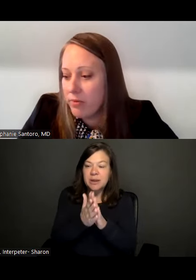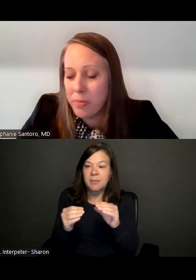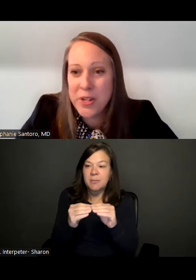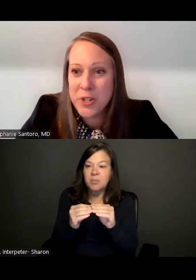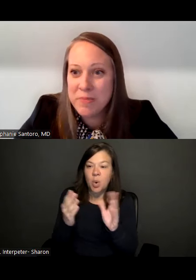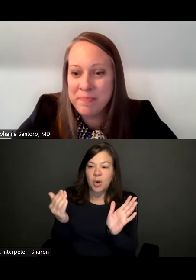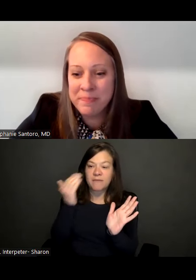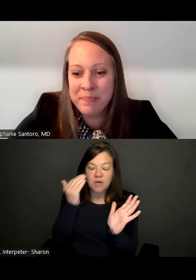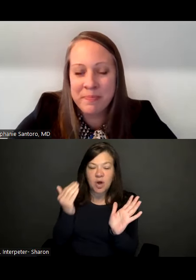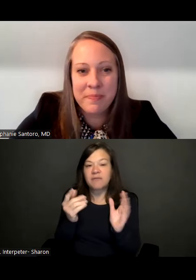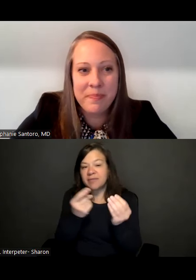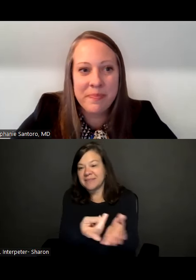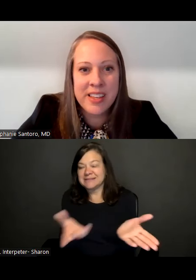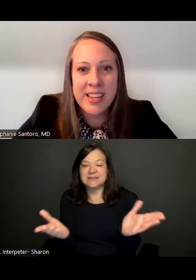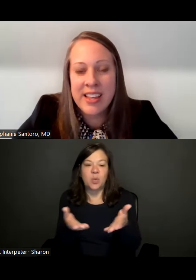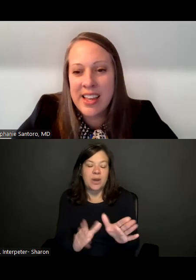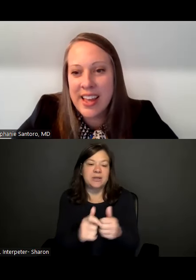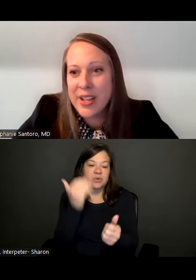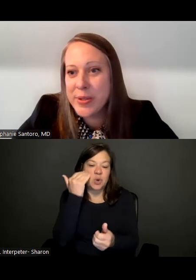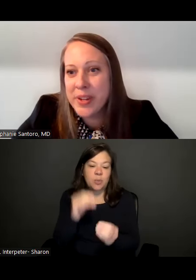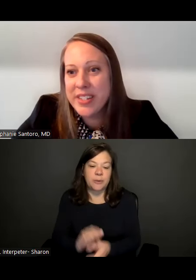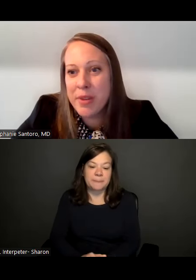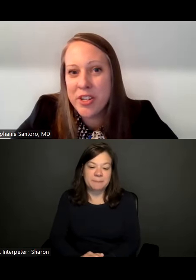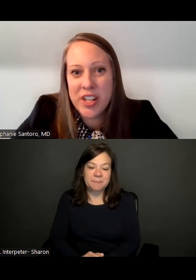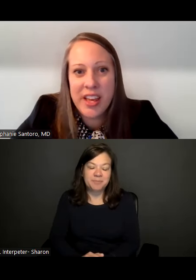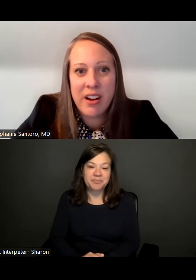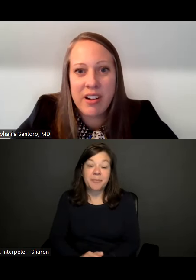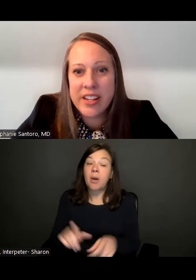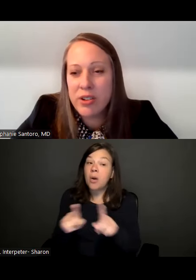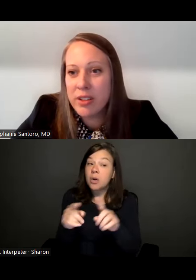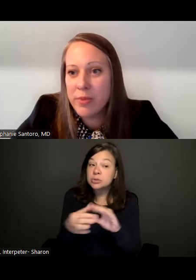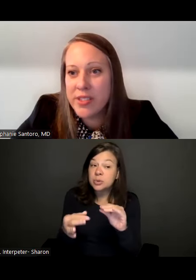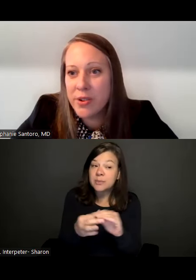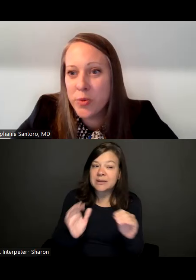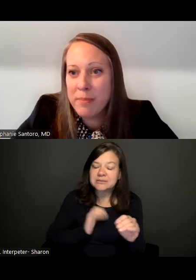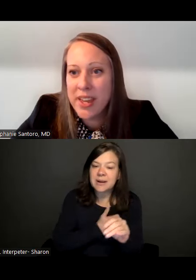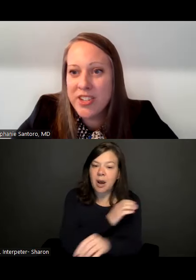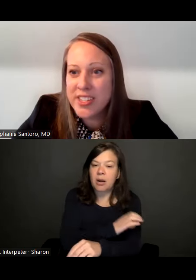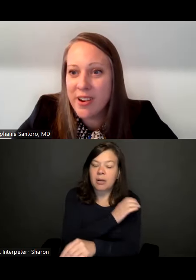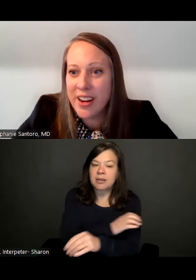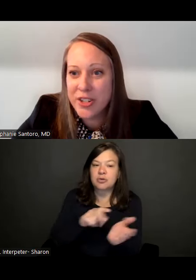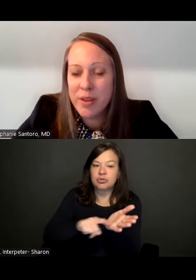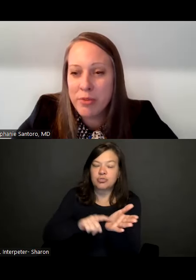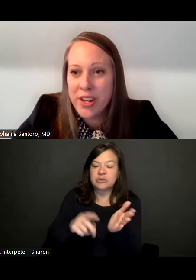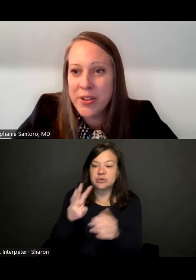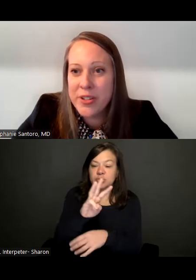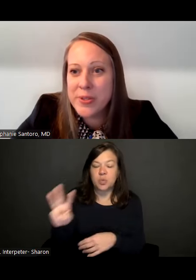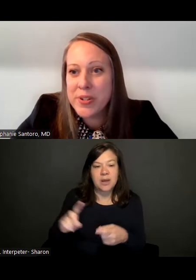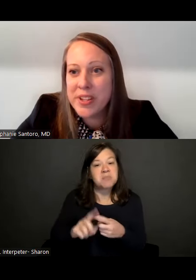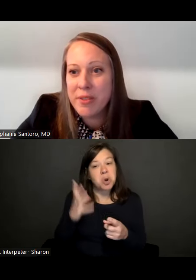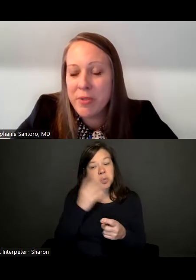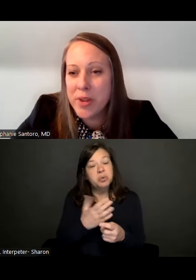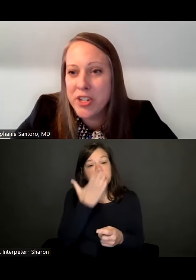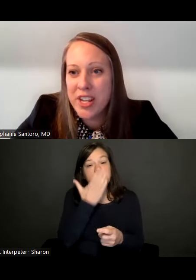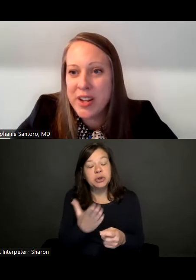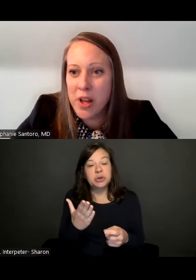more information. I also wanted to mention that our clinical and research web pages are actually a pretty good source